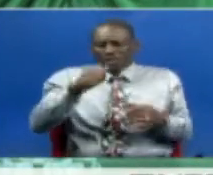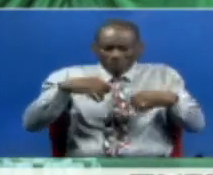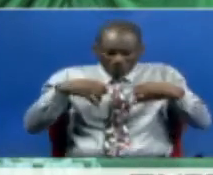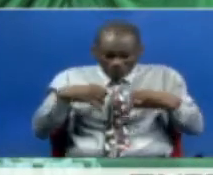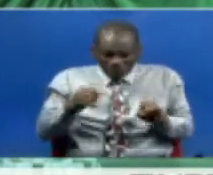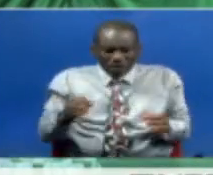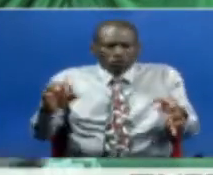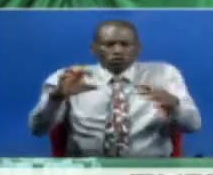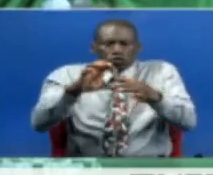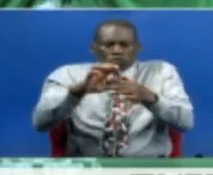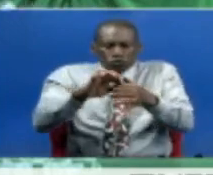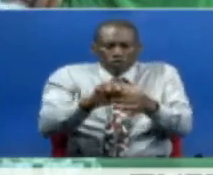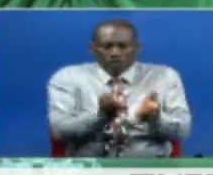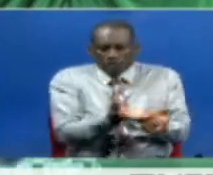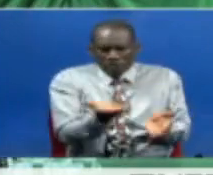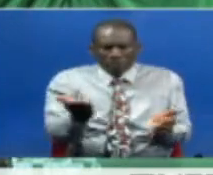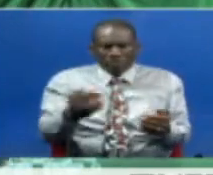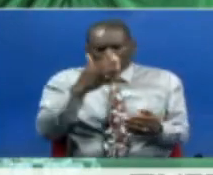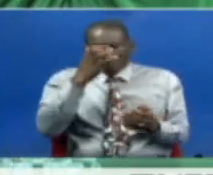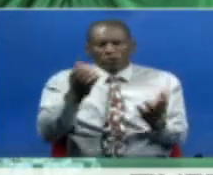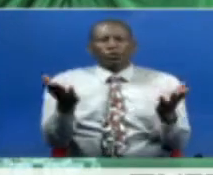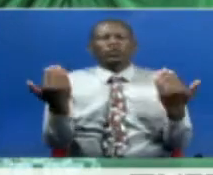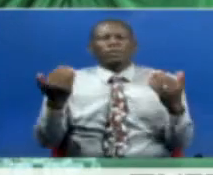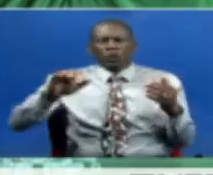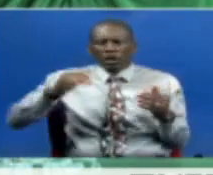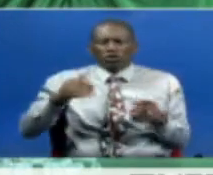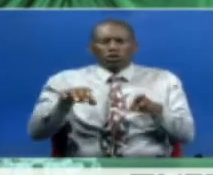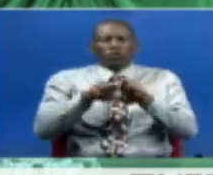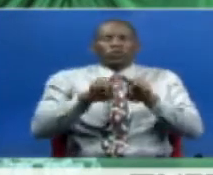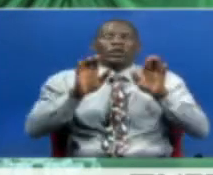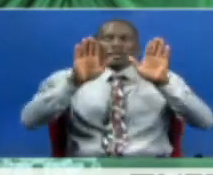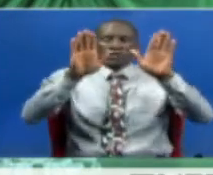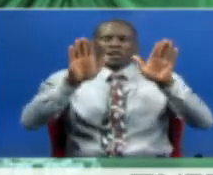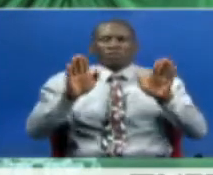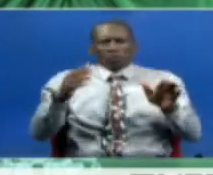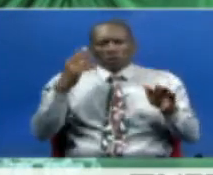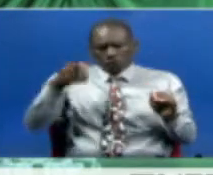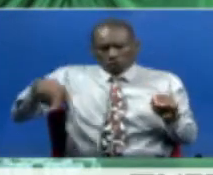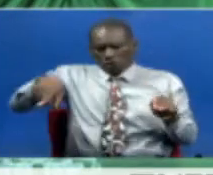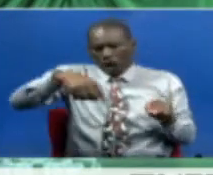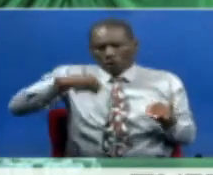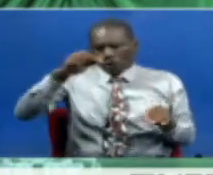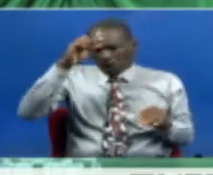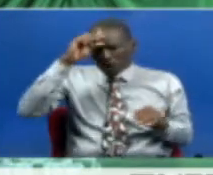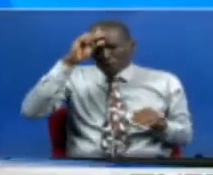kuwarudisha pamoja, kwa sababu Meru County is also very important to administration.